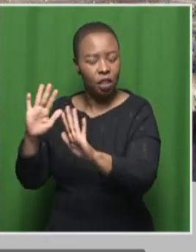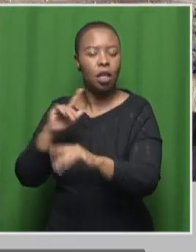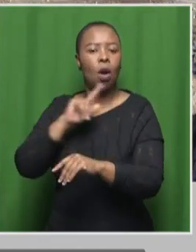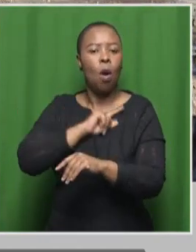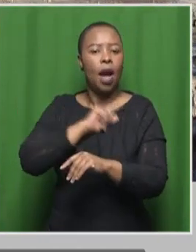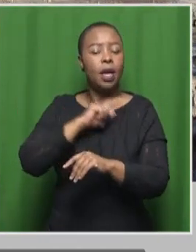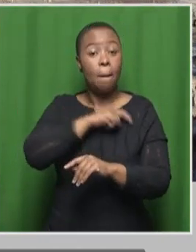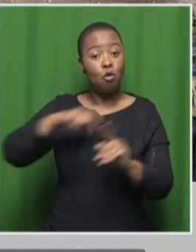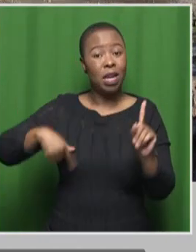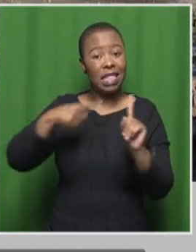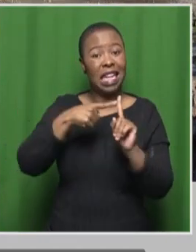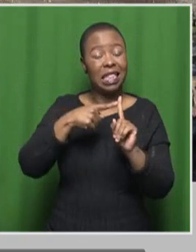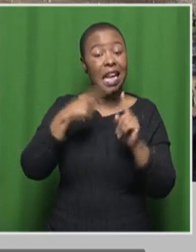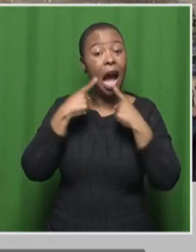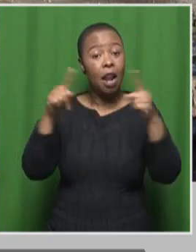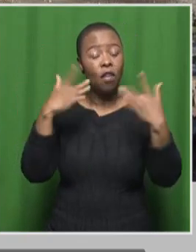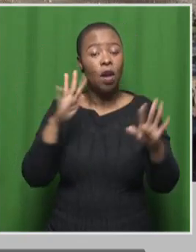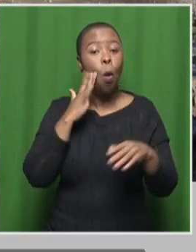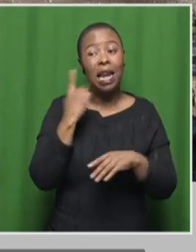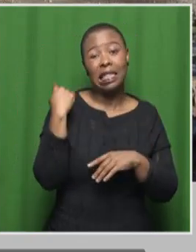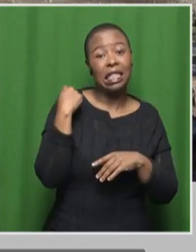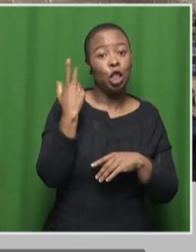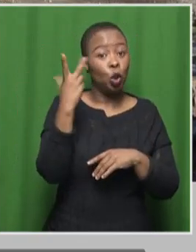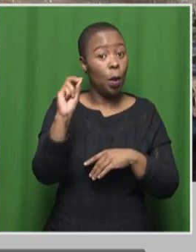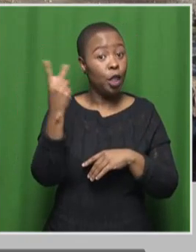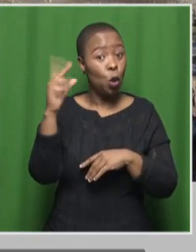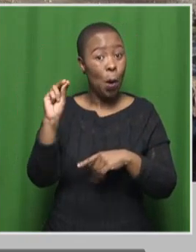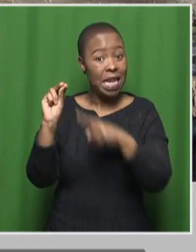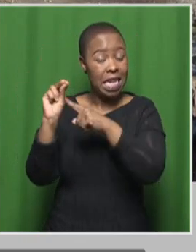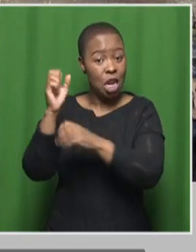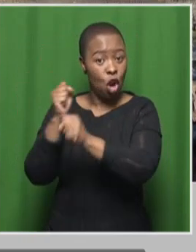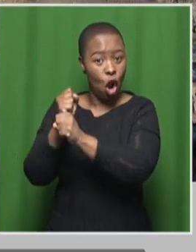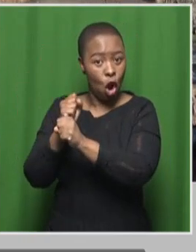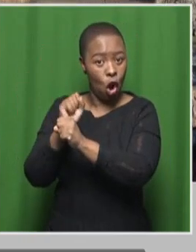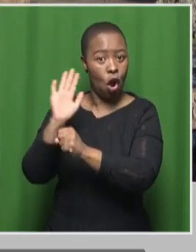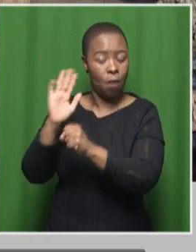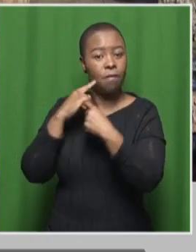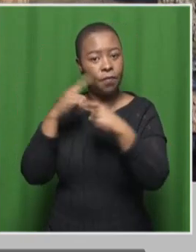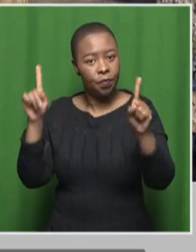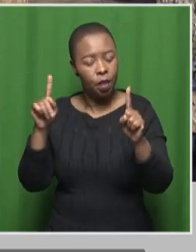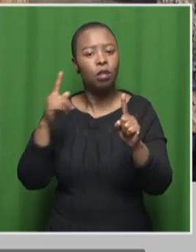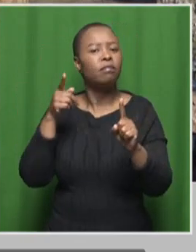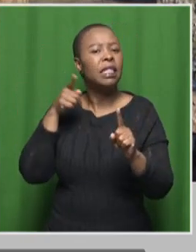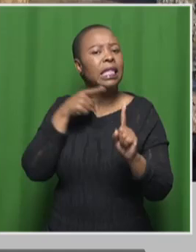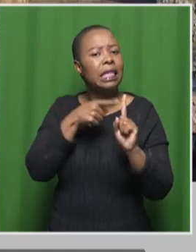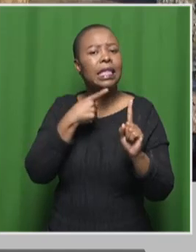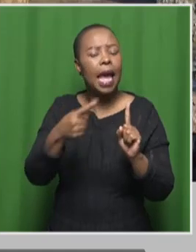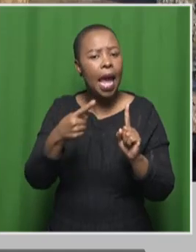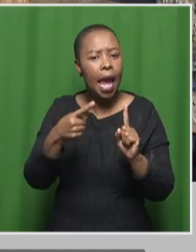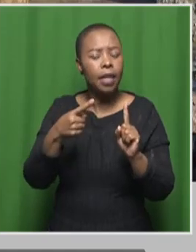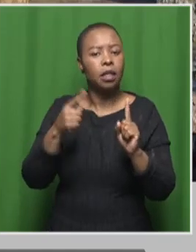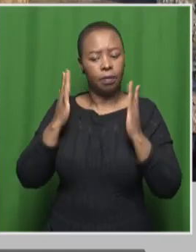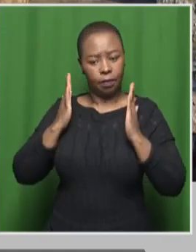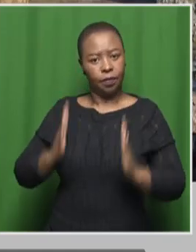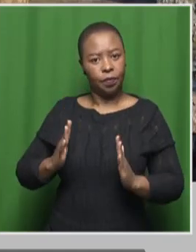of our president in 2020, where the idea was to bring back the remains of